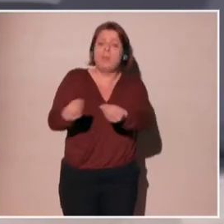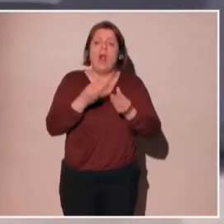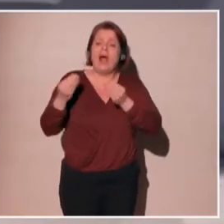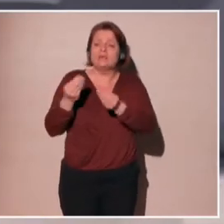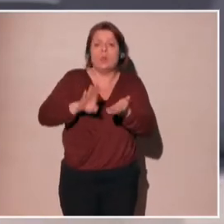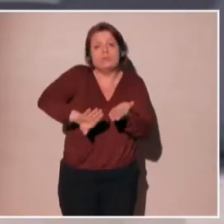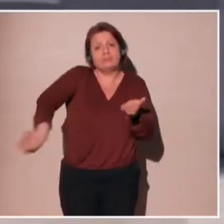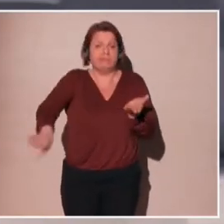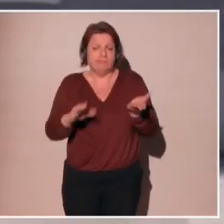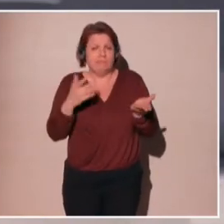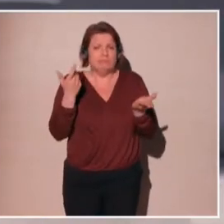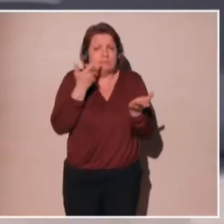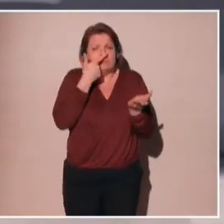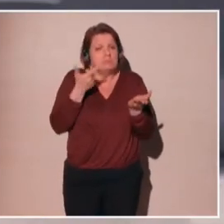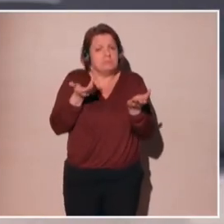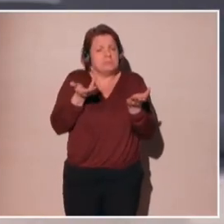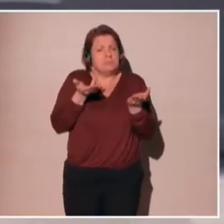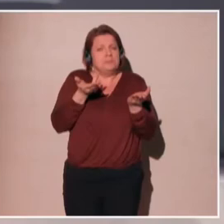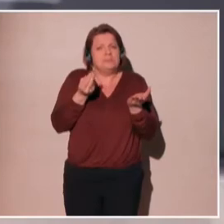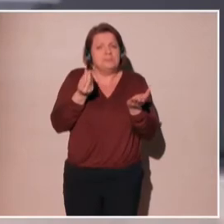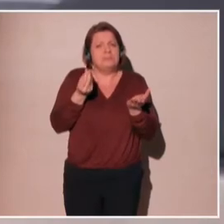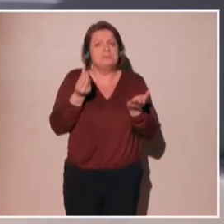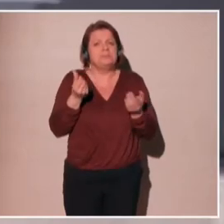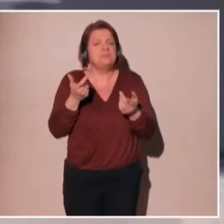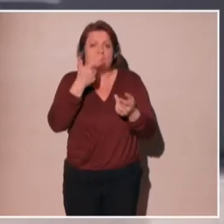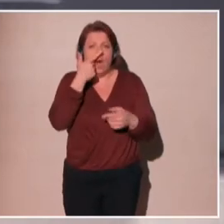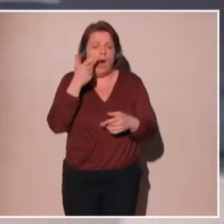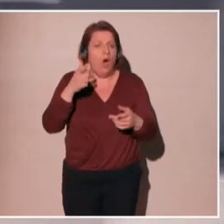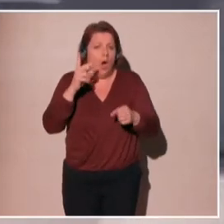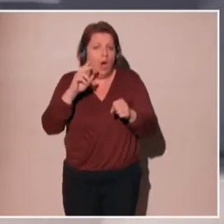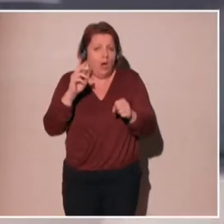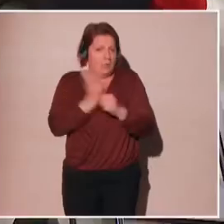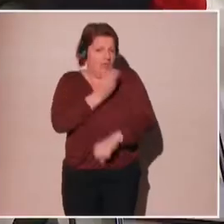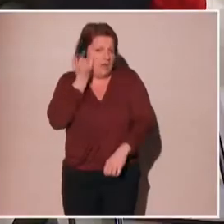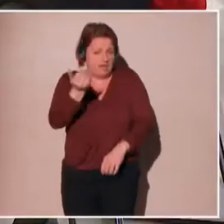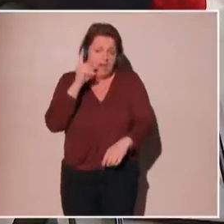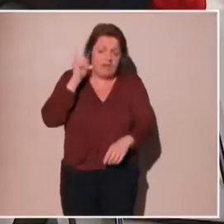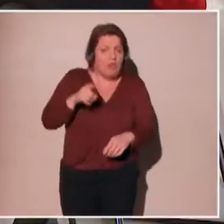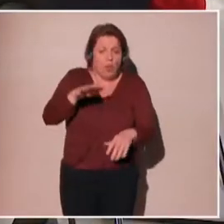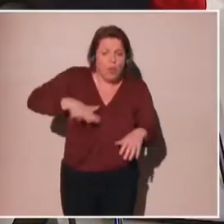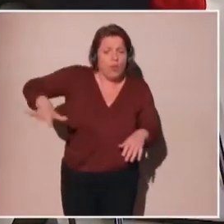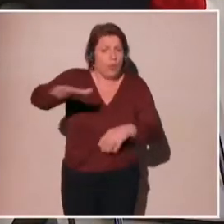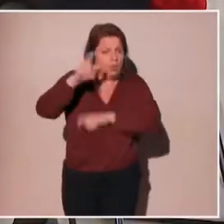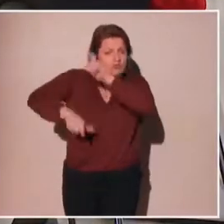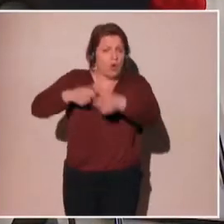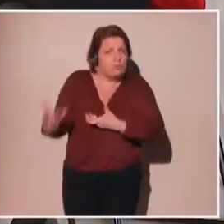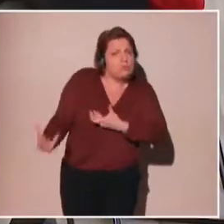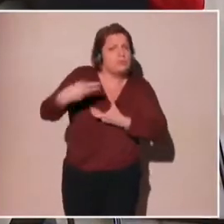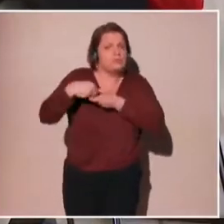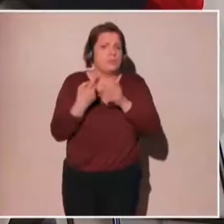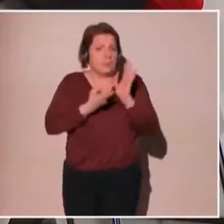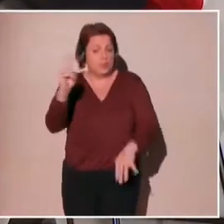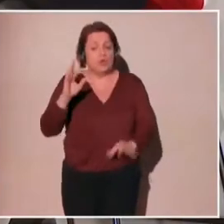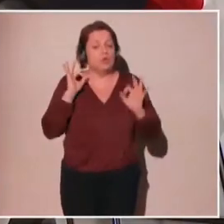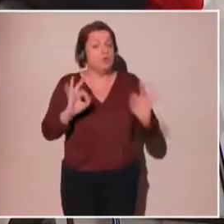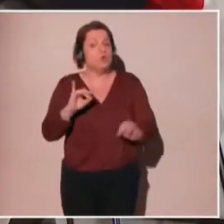good idea. We need to involve more people. And this is the concept of fair AI. Hmm? And to go on